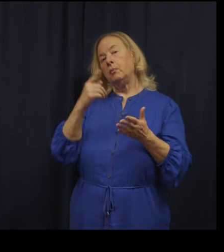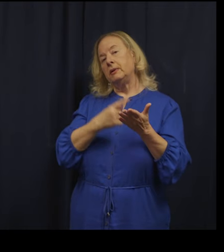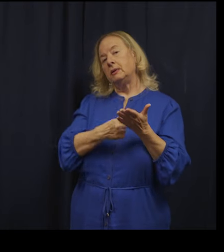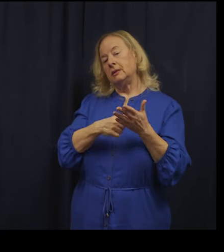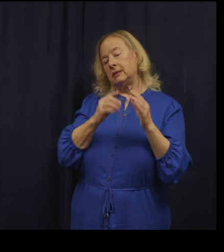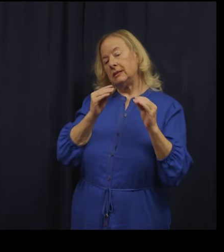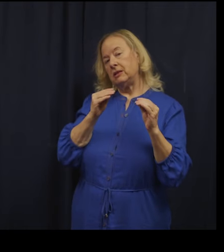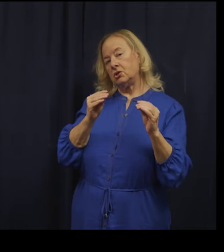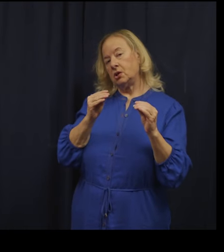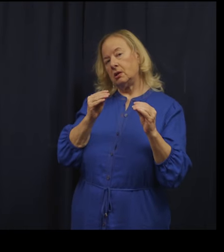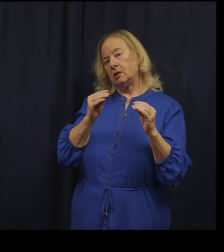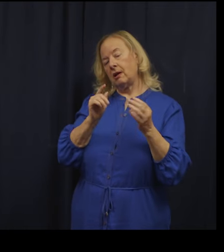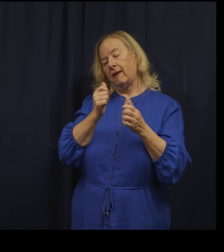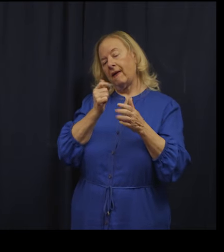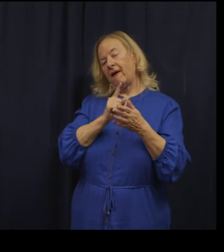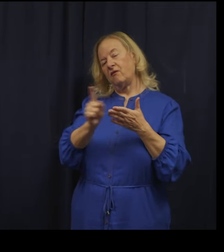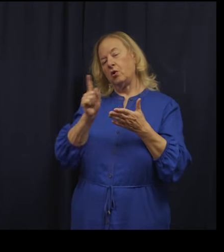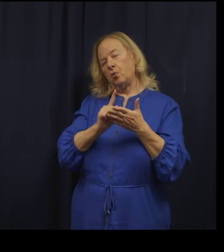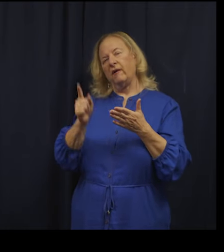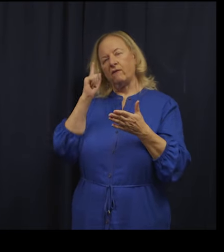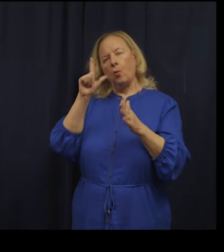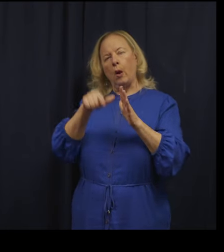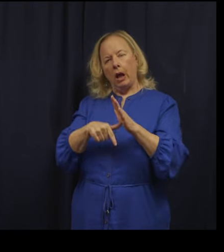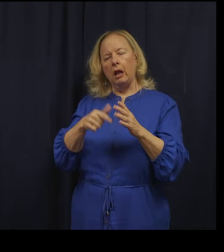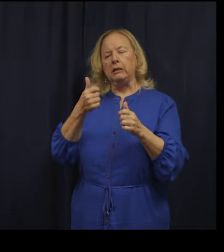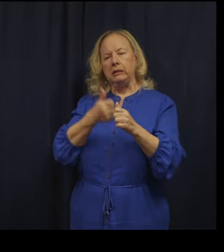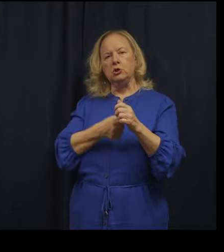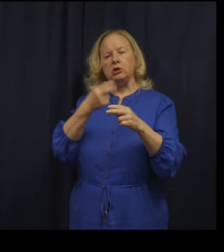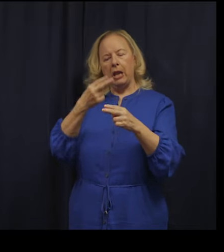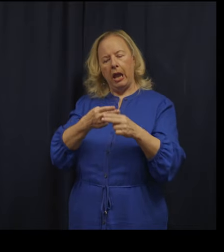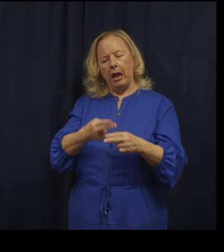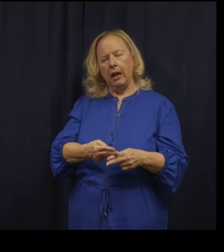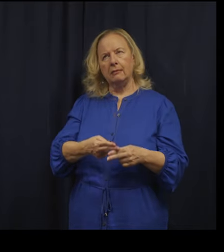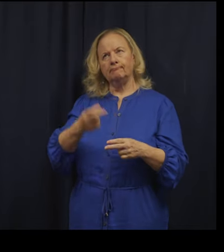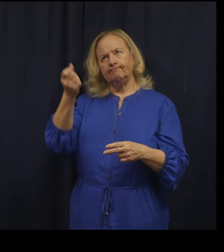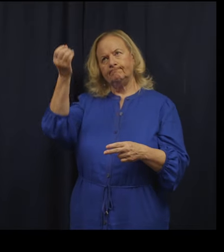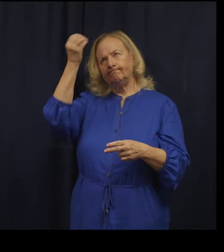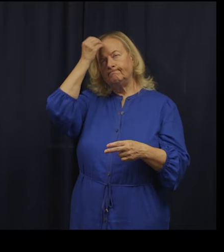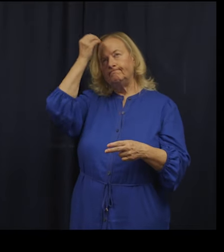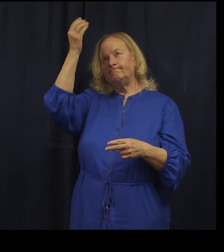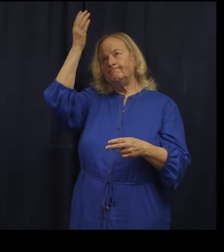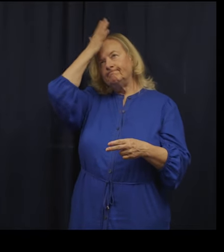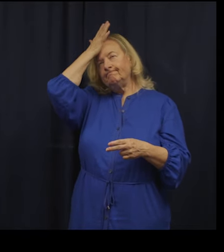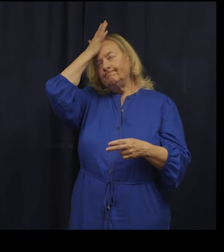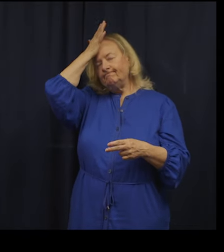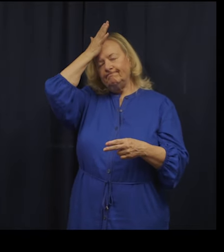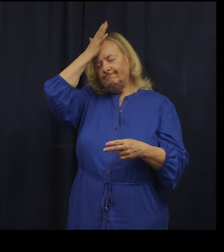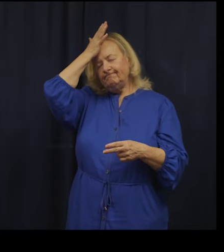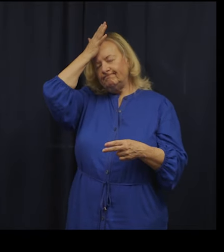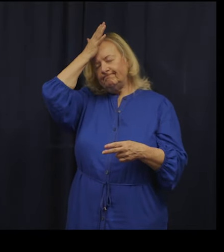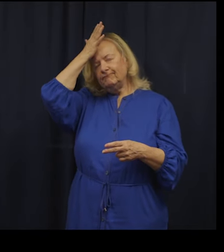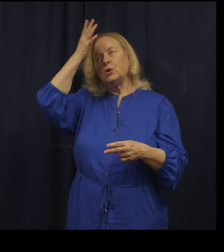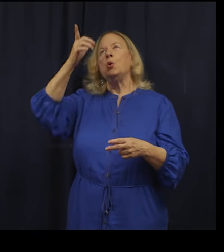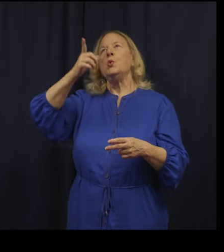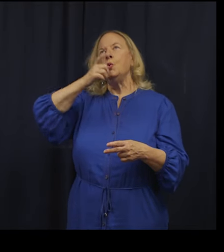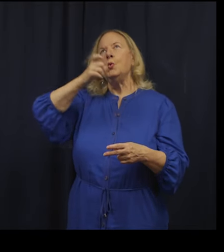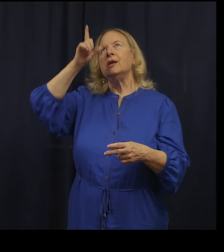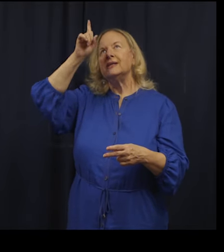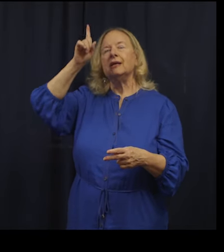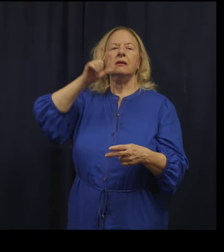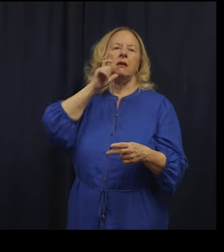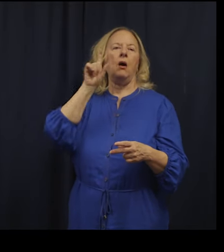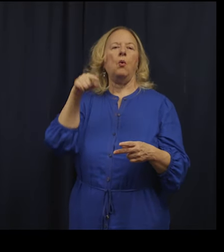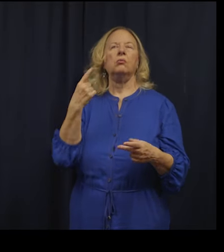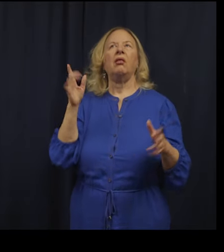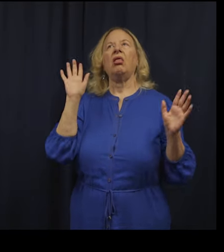over the next couple of weeks, each one of these names, so you can get the essence of who God says he is. It's not